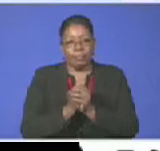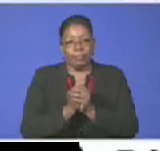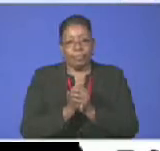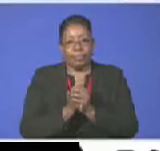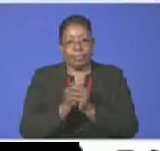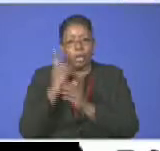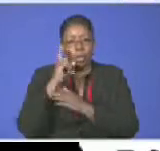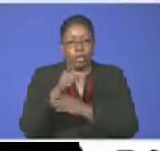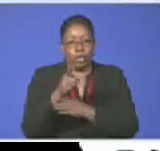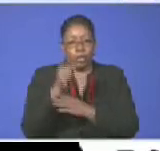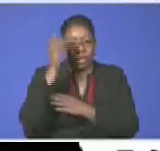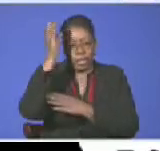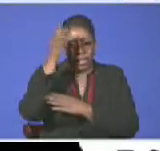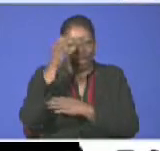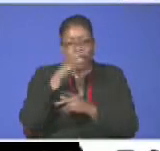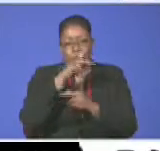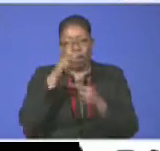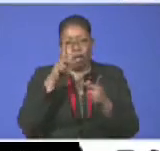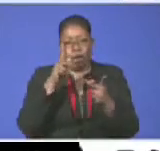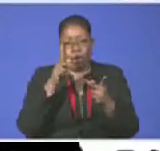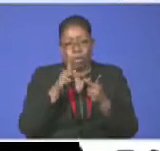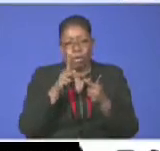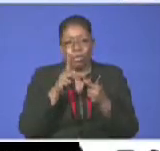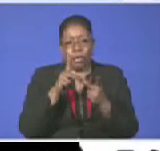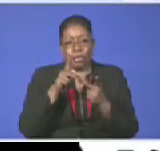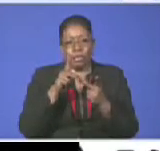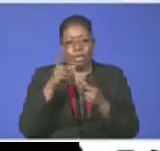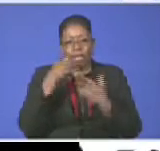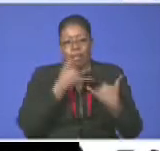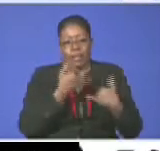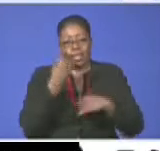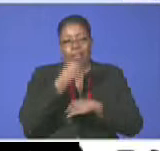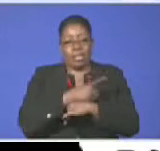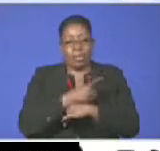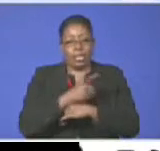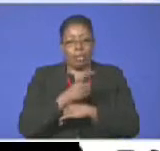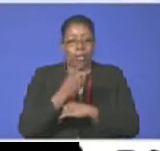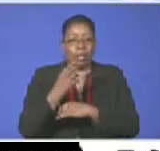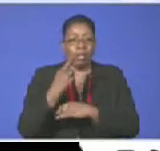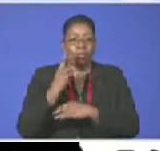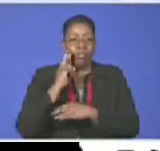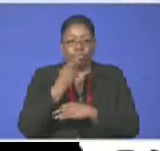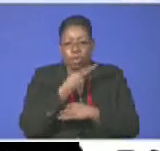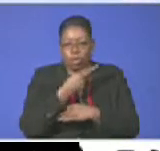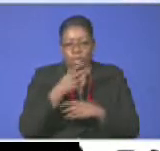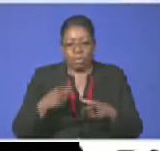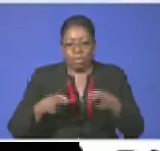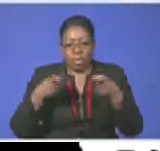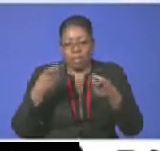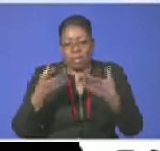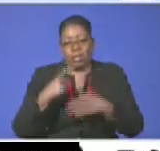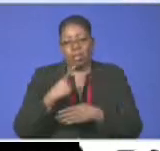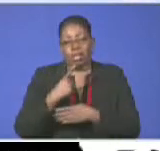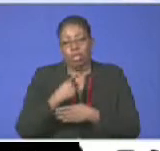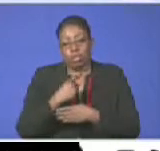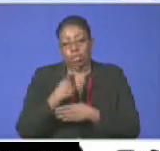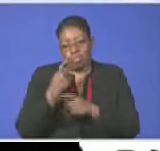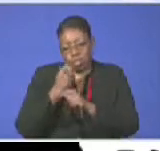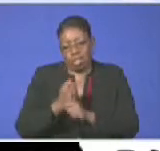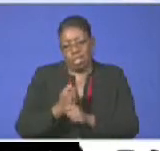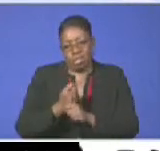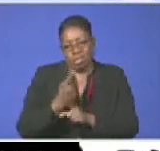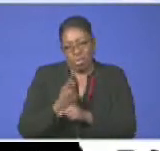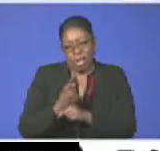Well, what would you consider the perfect V-Day gift? Some say roses, some say jewelry, some say cologne. Pretty traditional, right?